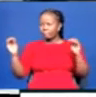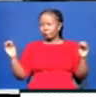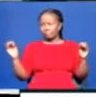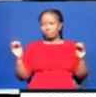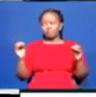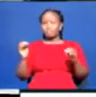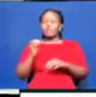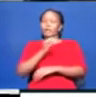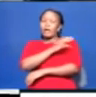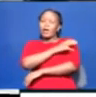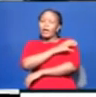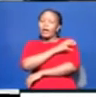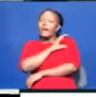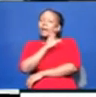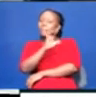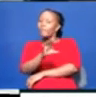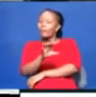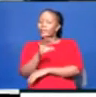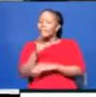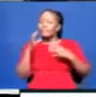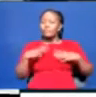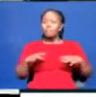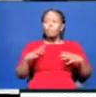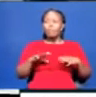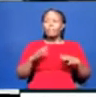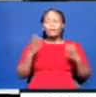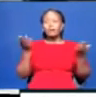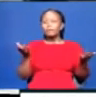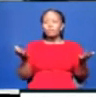Empowering people is not centralizing